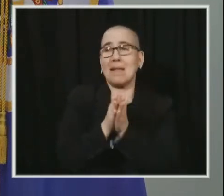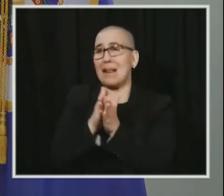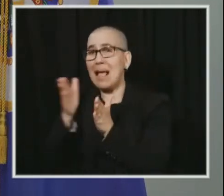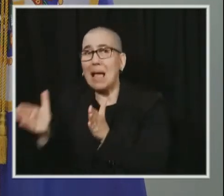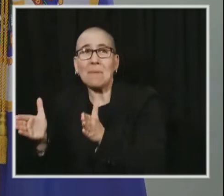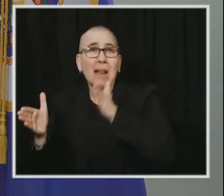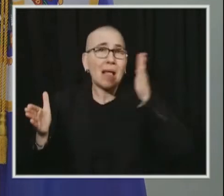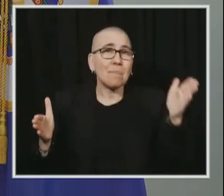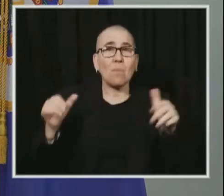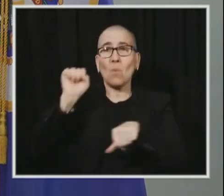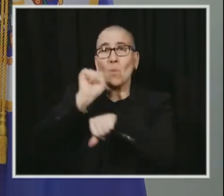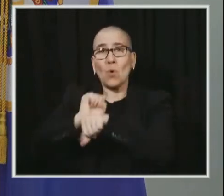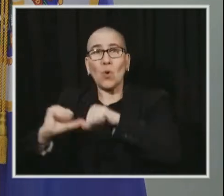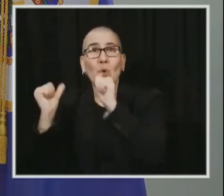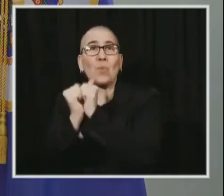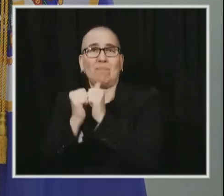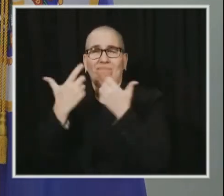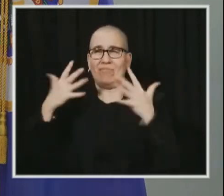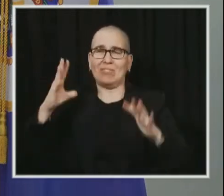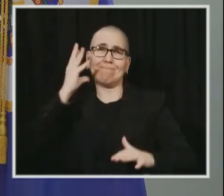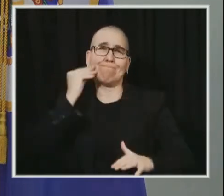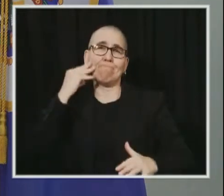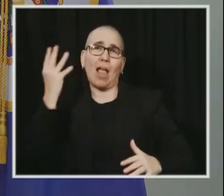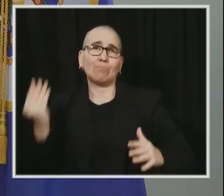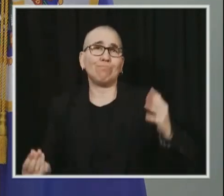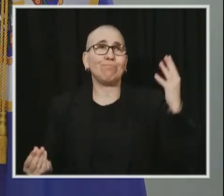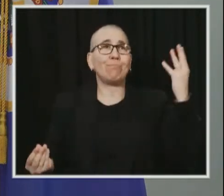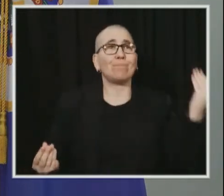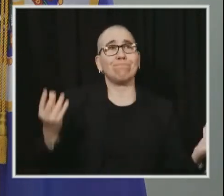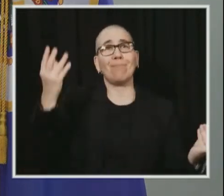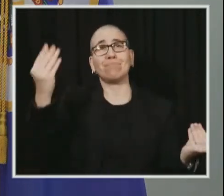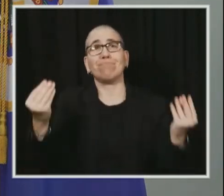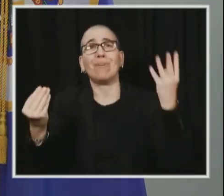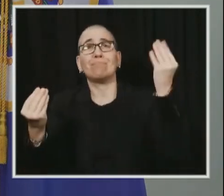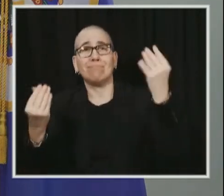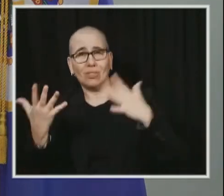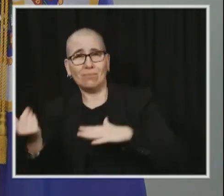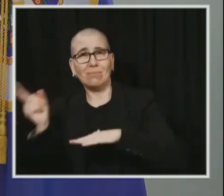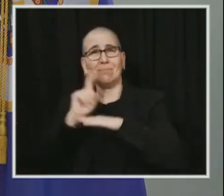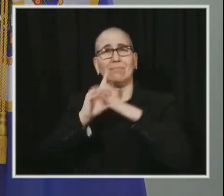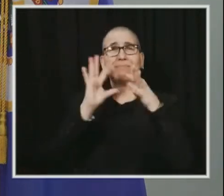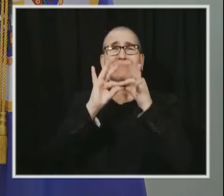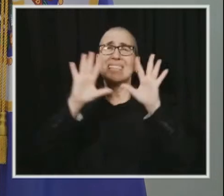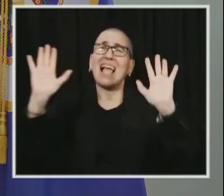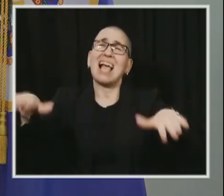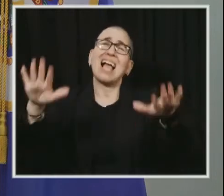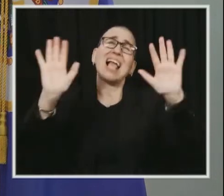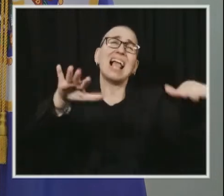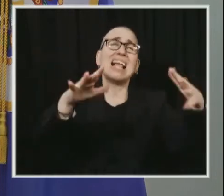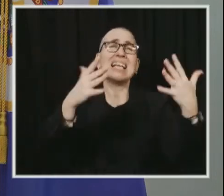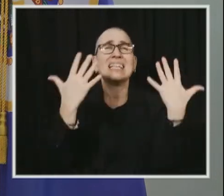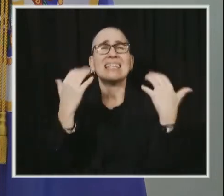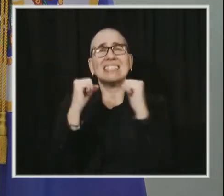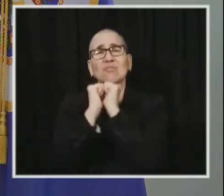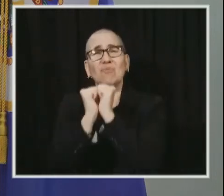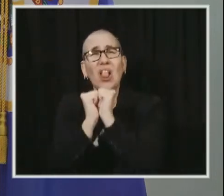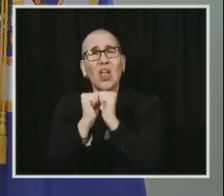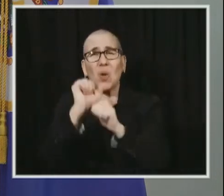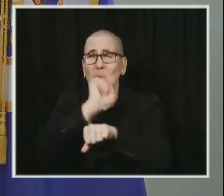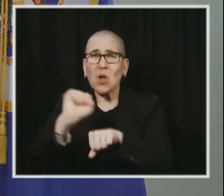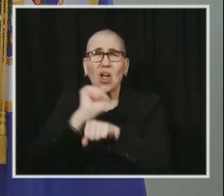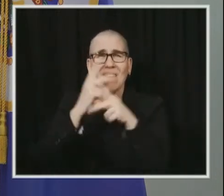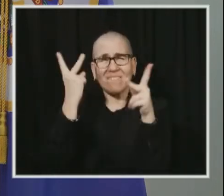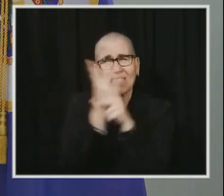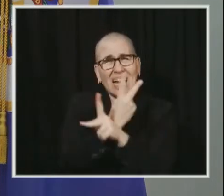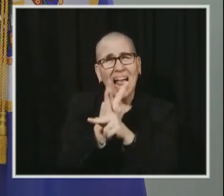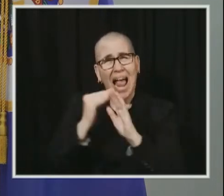And then we stood in front of you and asked, let's do this together. Let's fight this thing together. Let's learn what we can do. Let's do the things to slow the